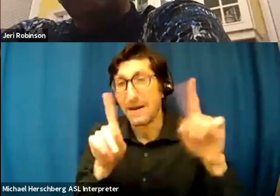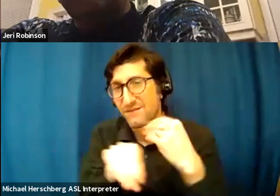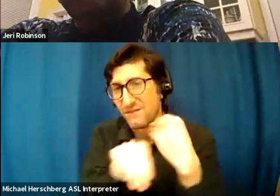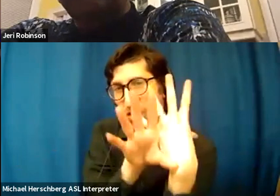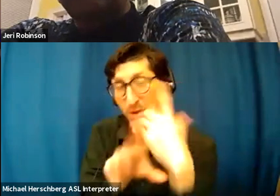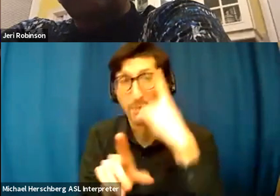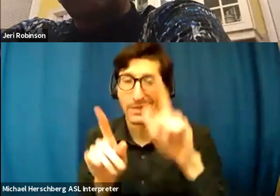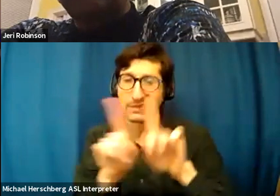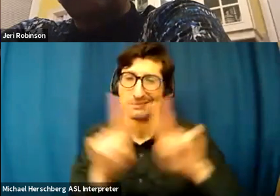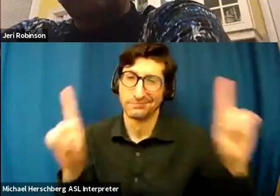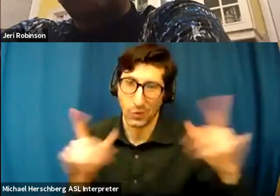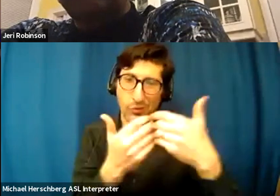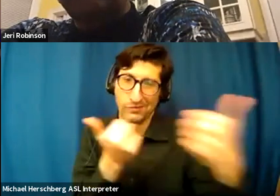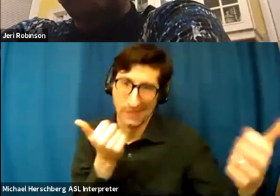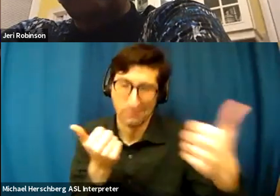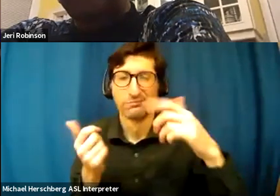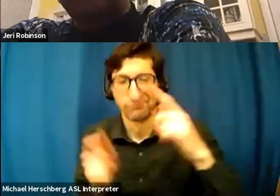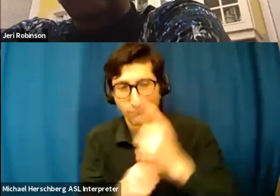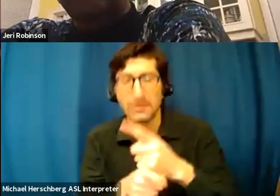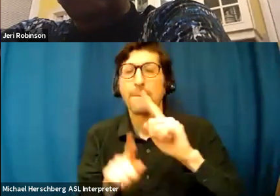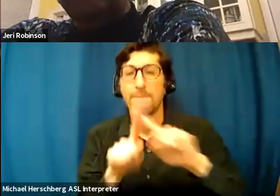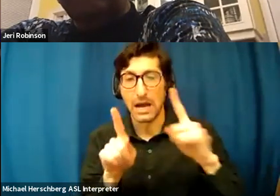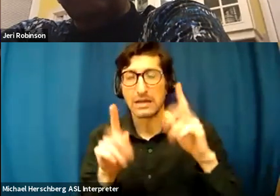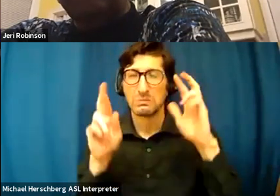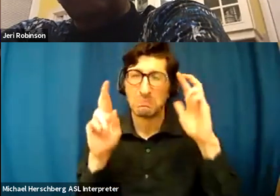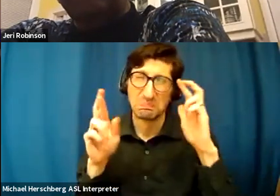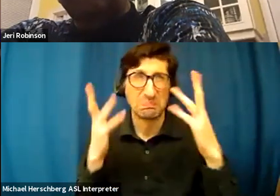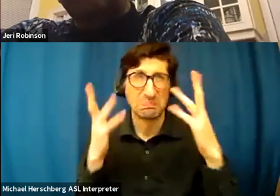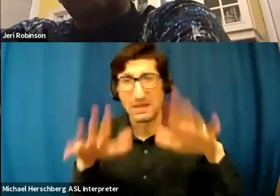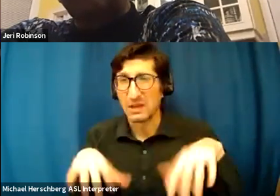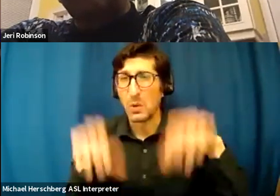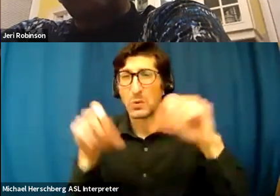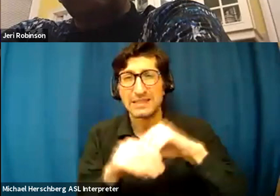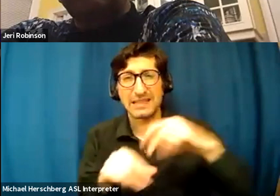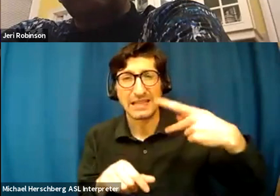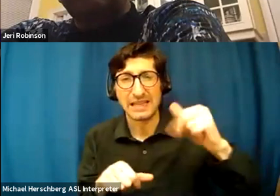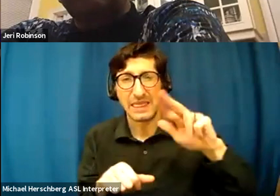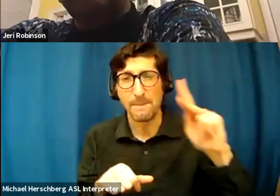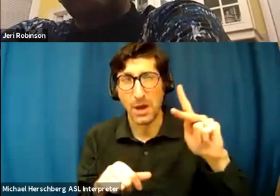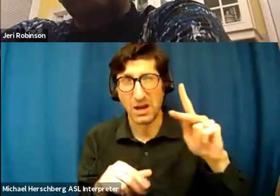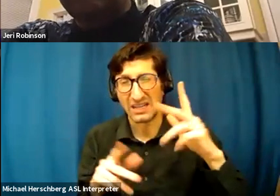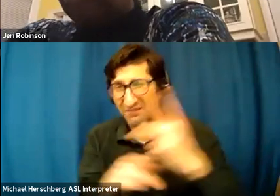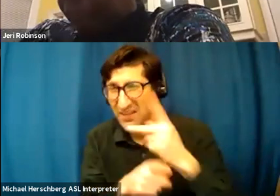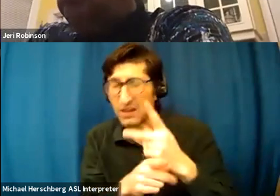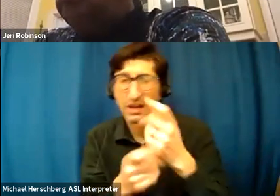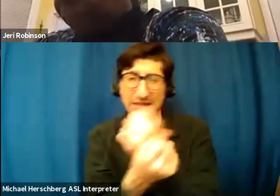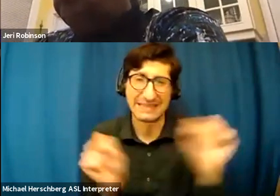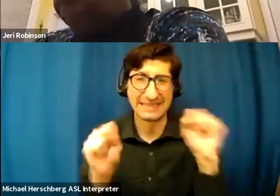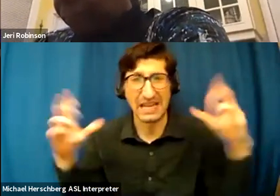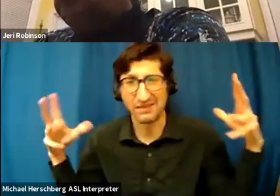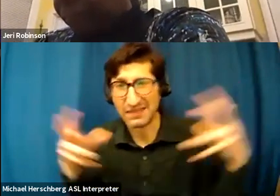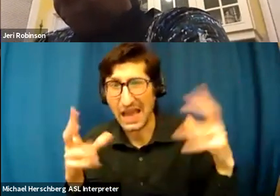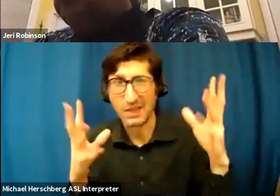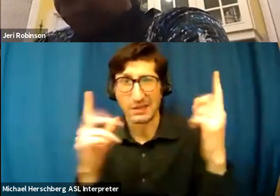social distancing guidelines. So we, you know, probably will meet in the park instead and find a really safe way to do that. BSAC is